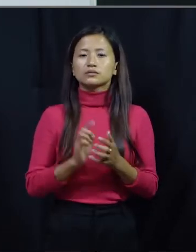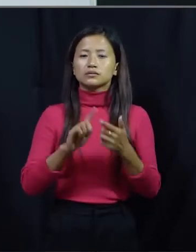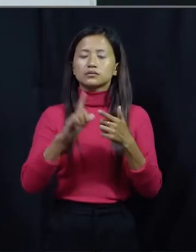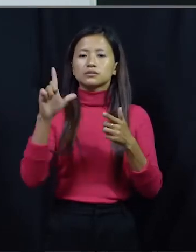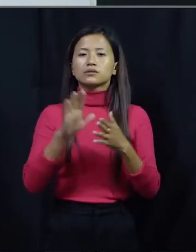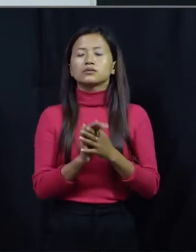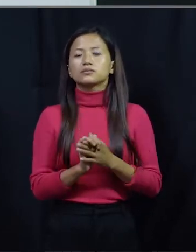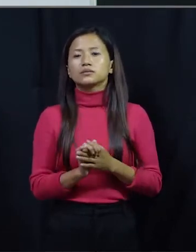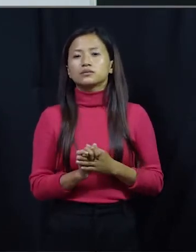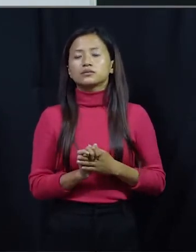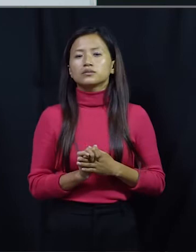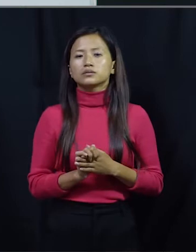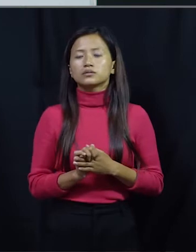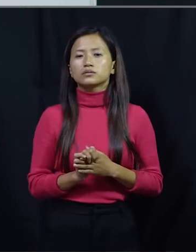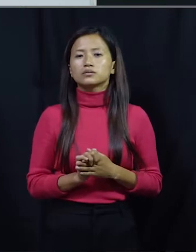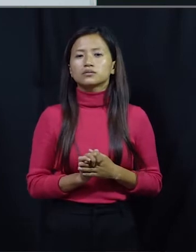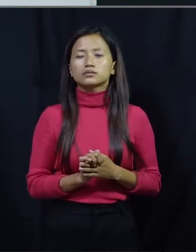elements